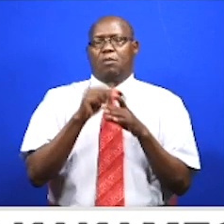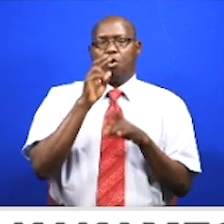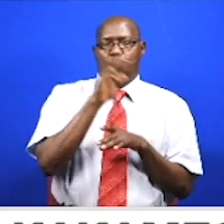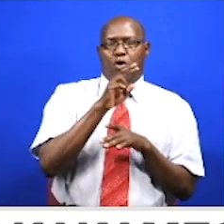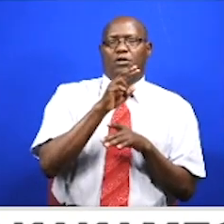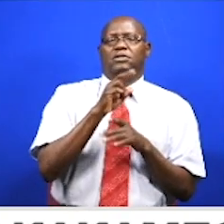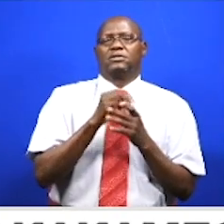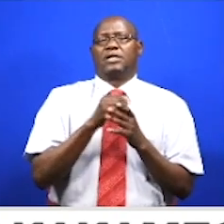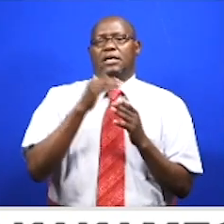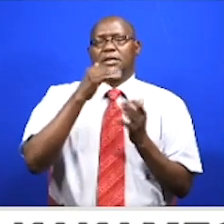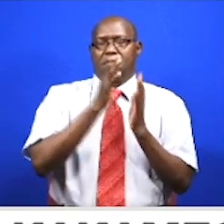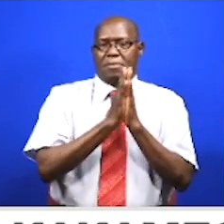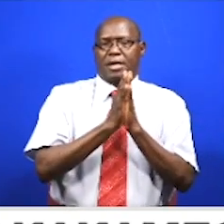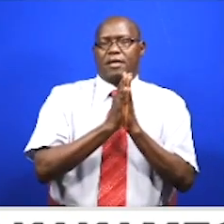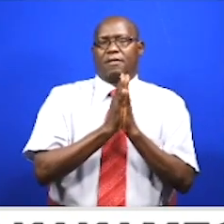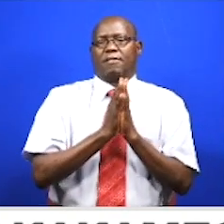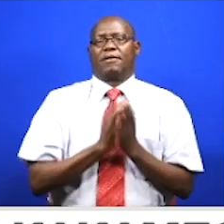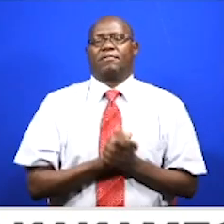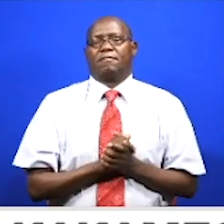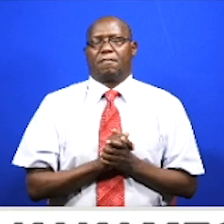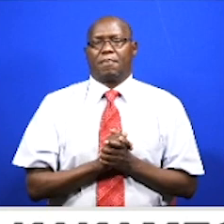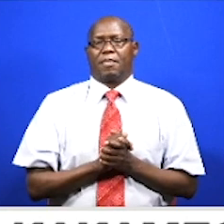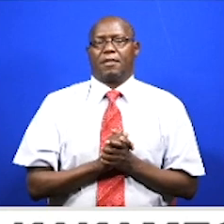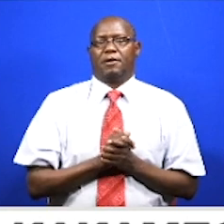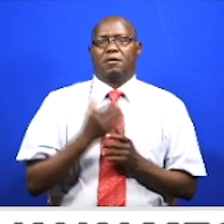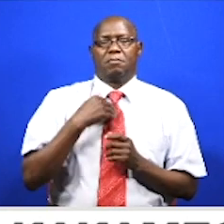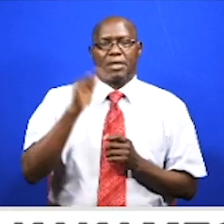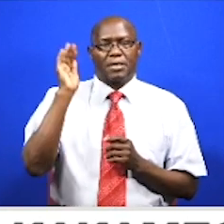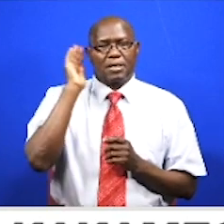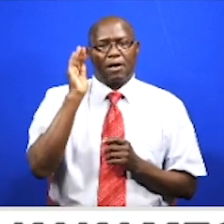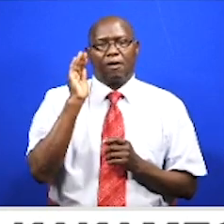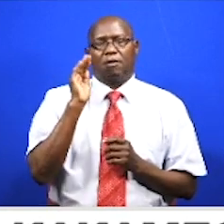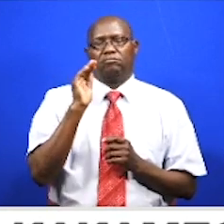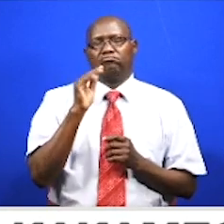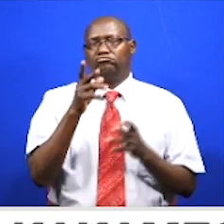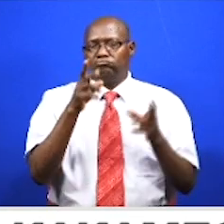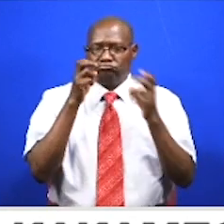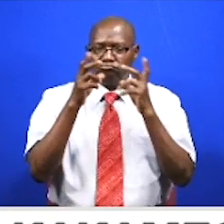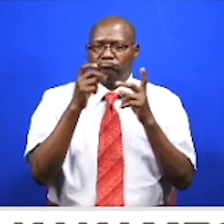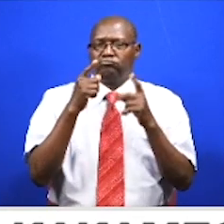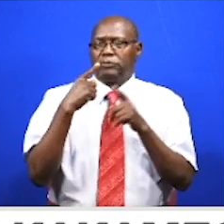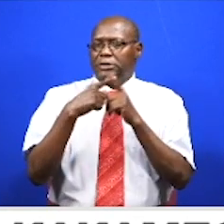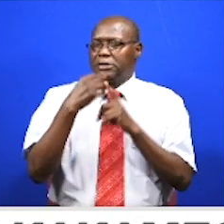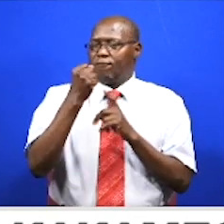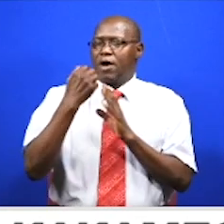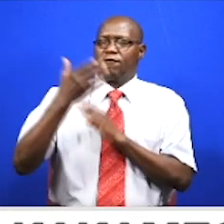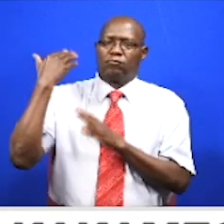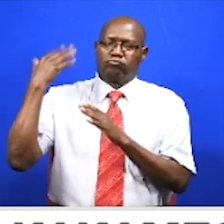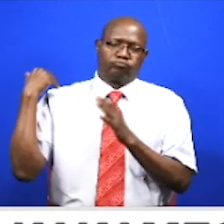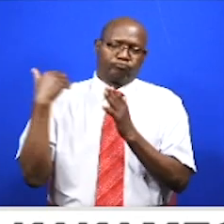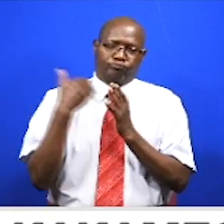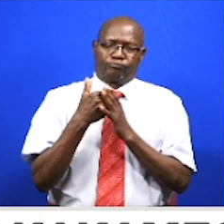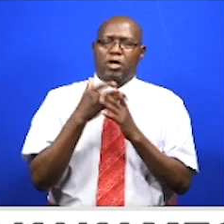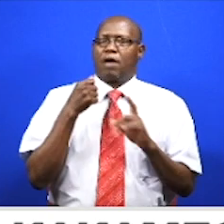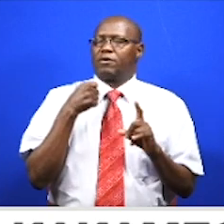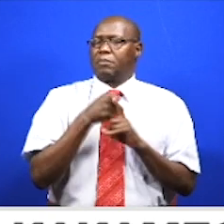mother. I've been listening and watching Hope for almost now is 5 years, and it has really